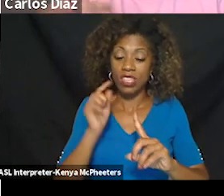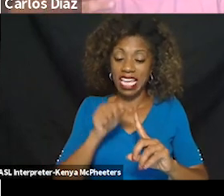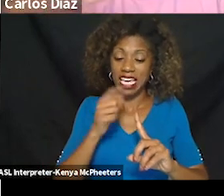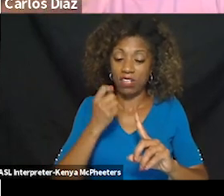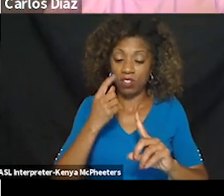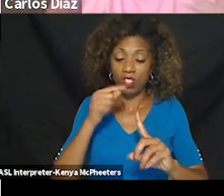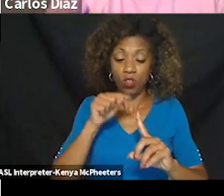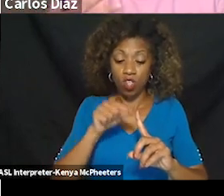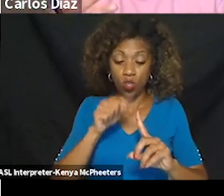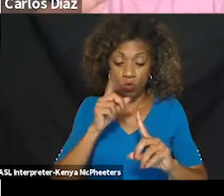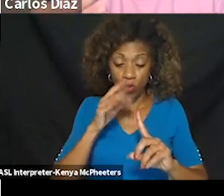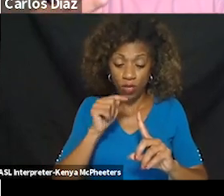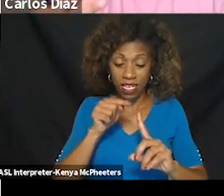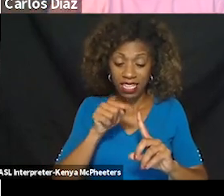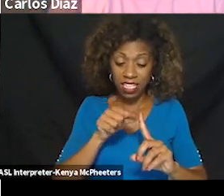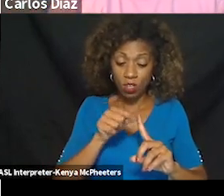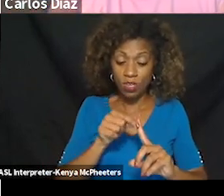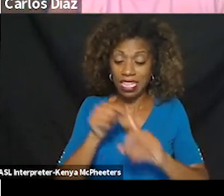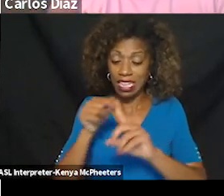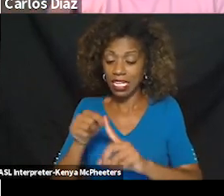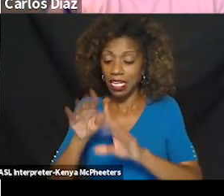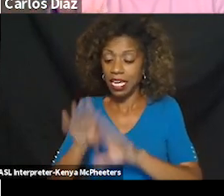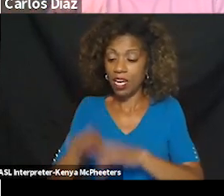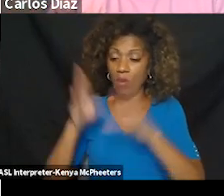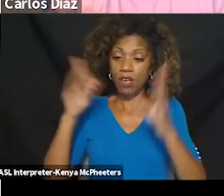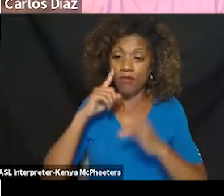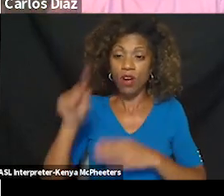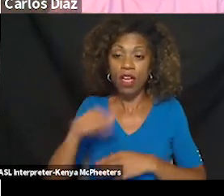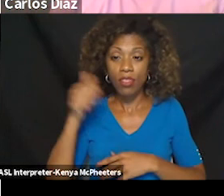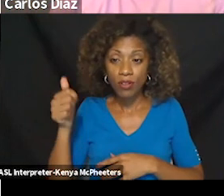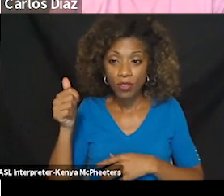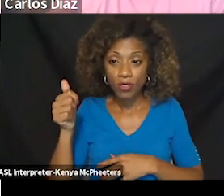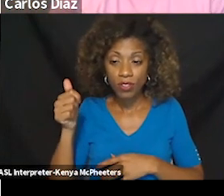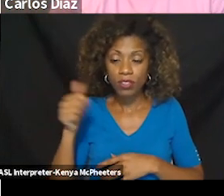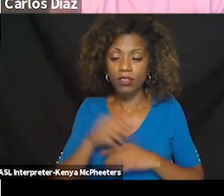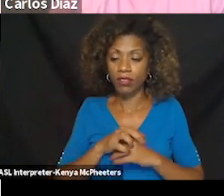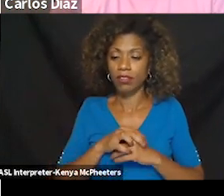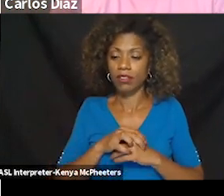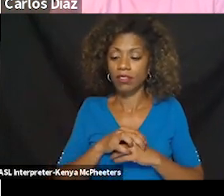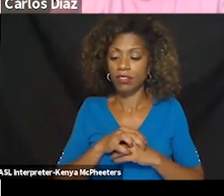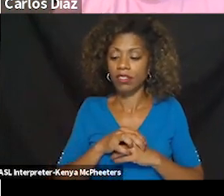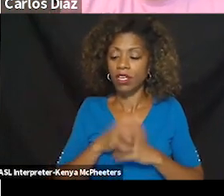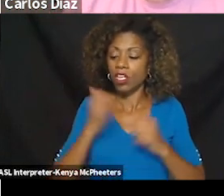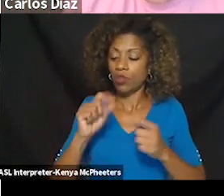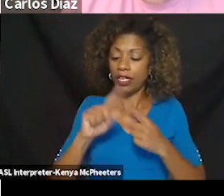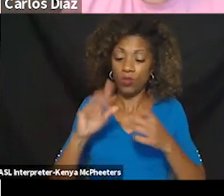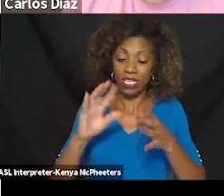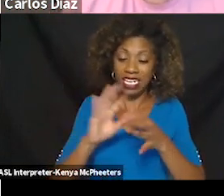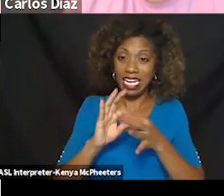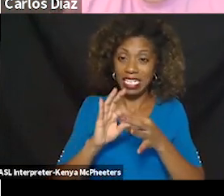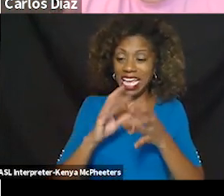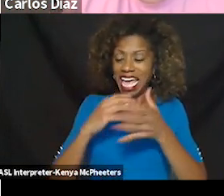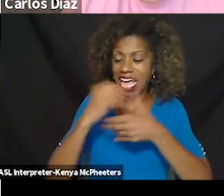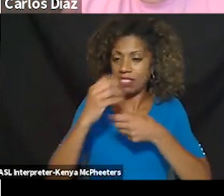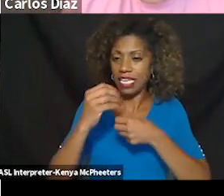the community started engaging through the comments, sharing their emails, connecting outside of the webinars, it really